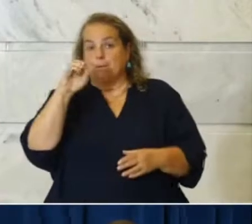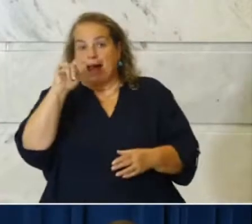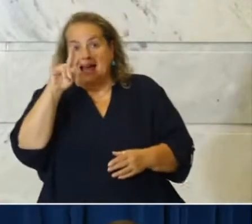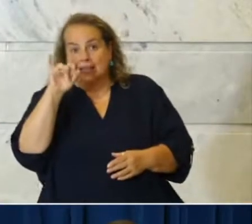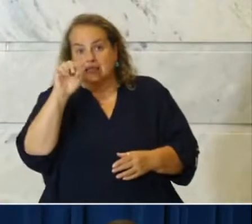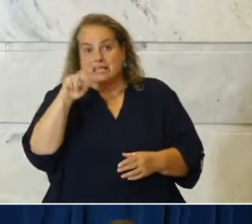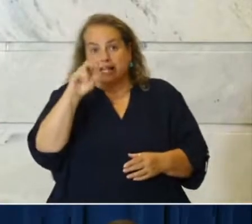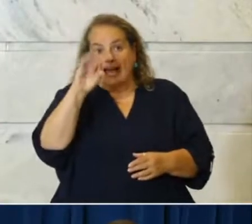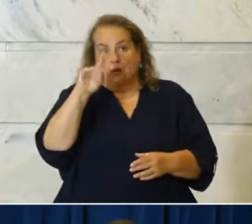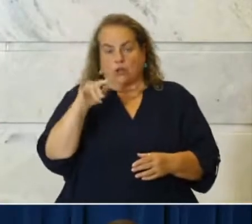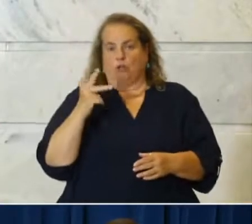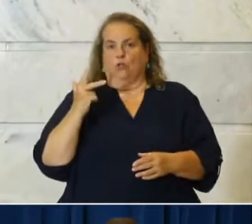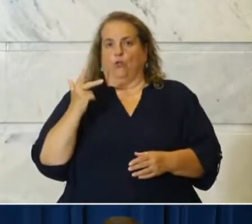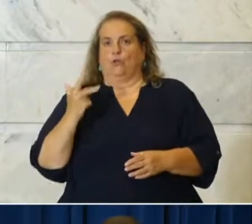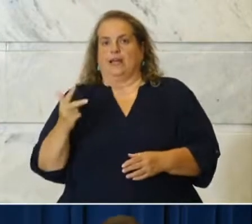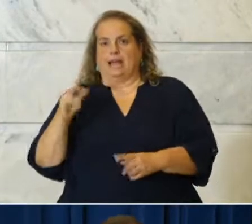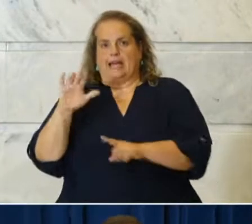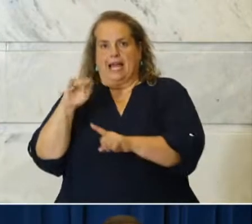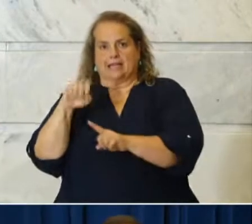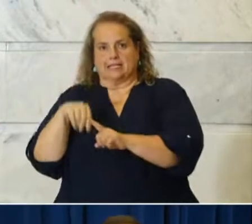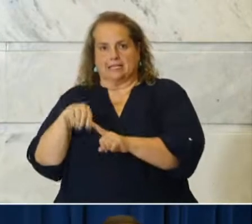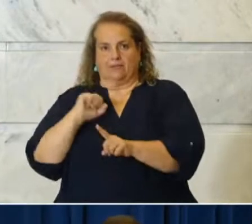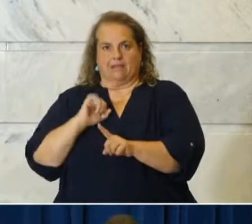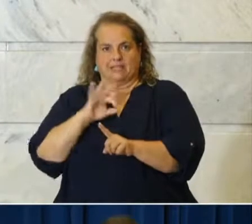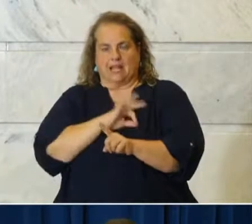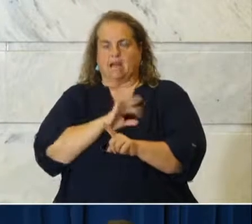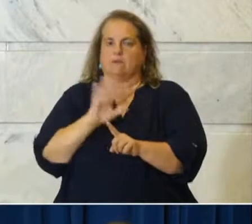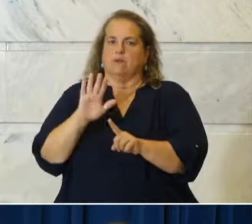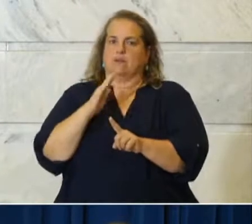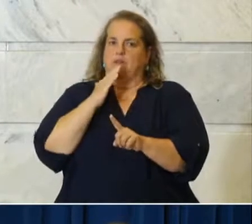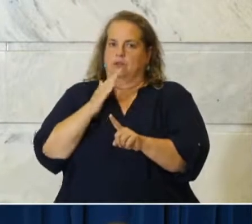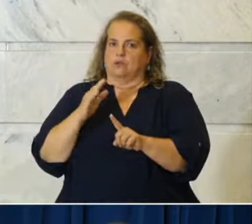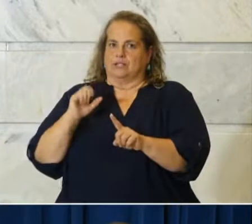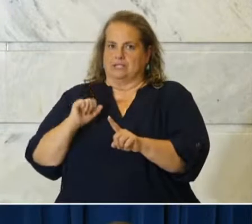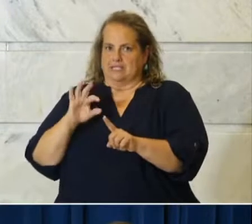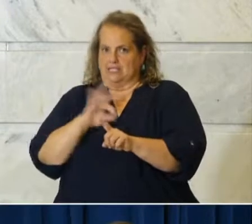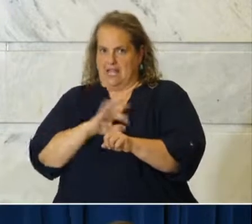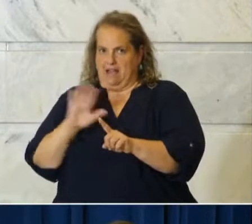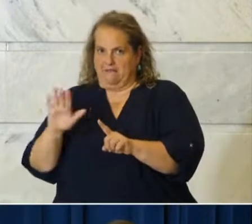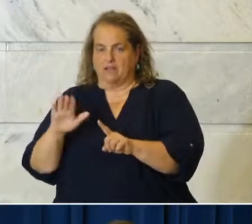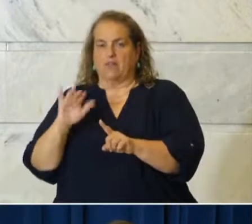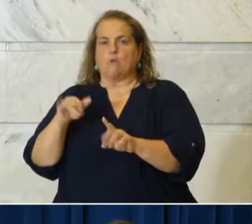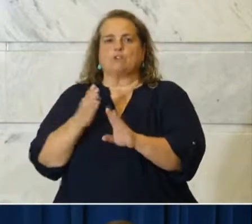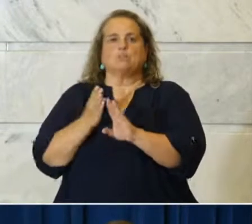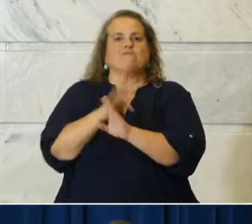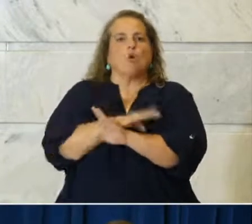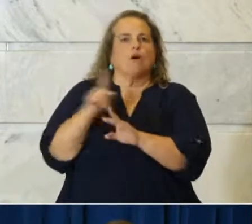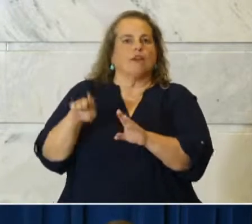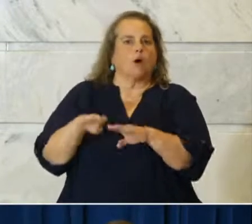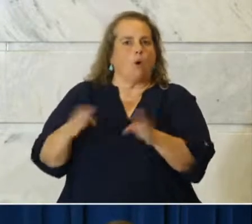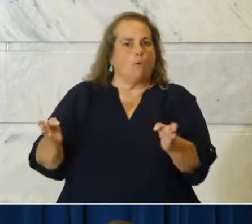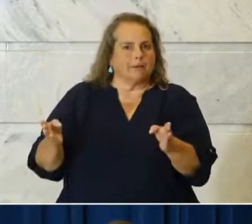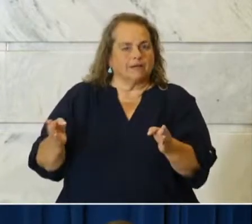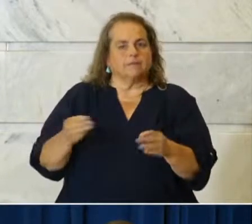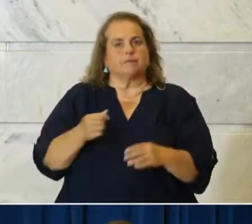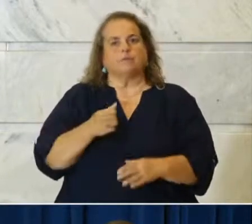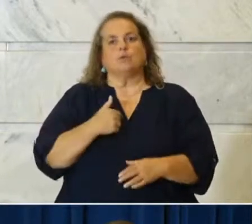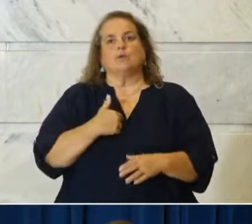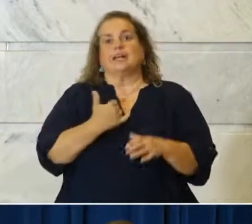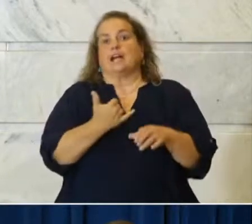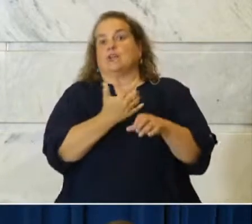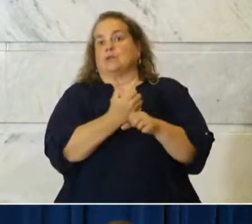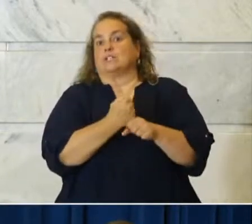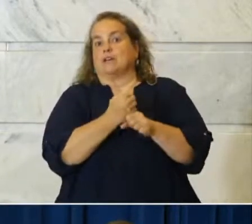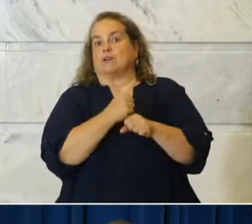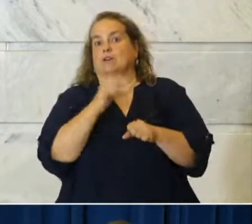3 confirmed cases among staff. Thank goodness this was before they were opening. We're starting to receive reports of